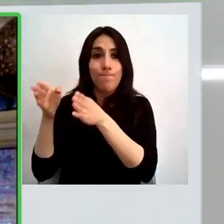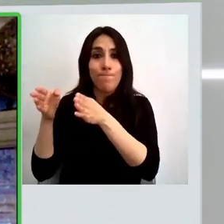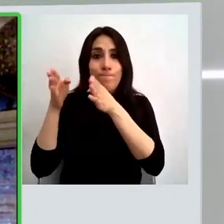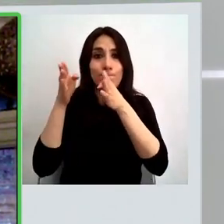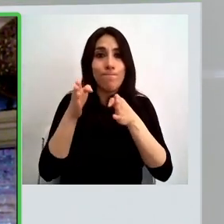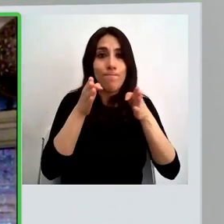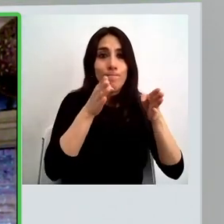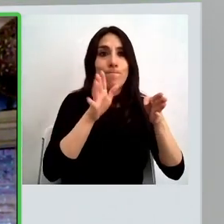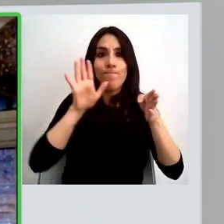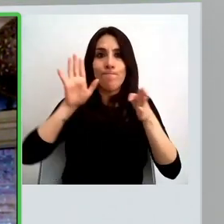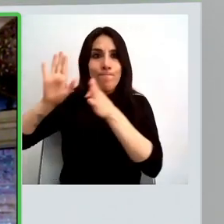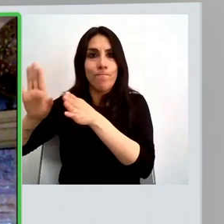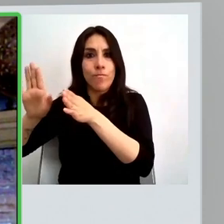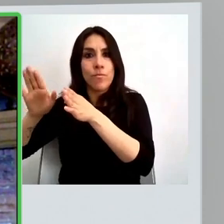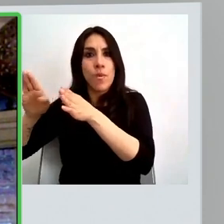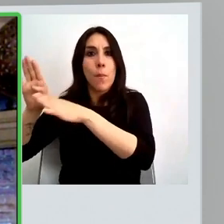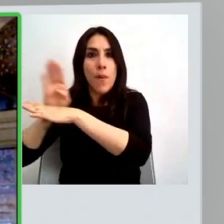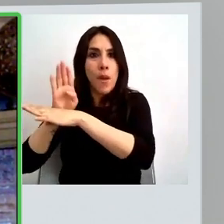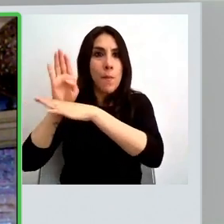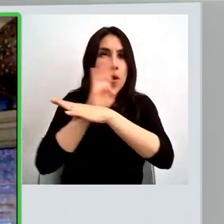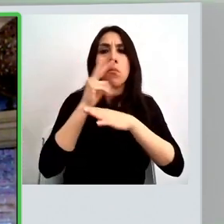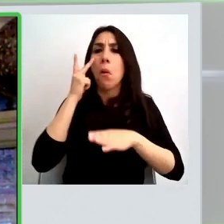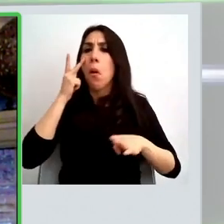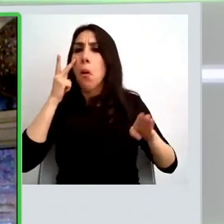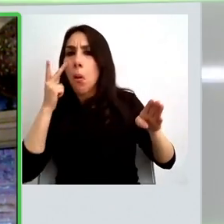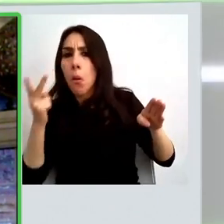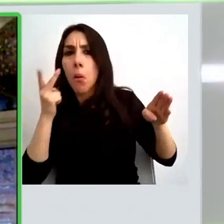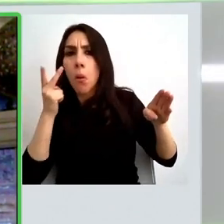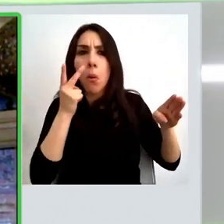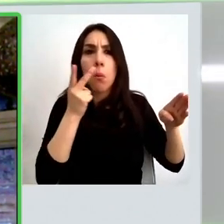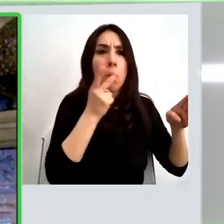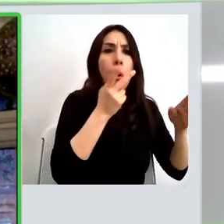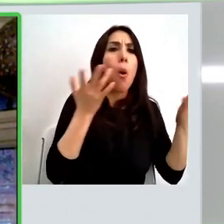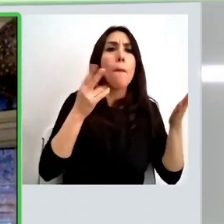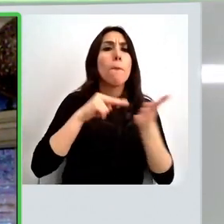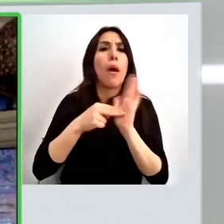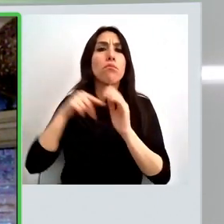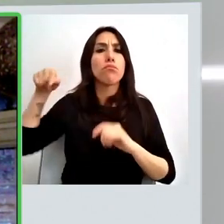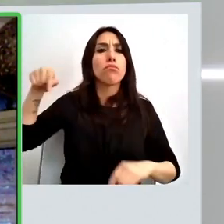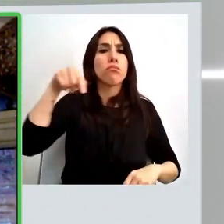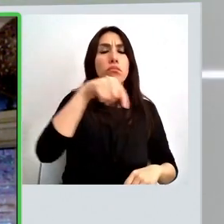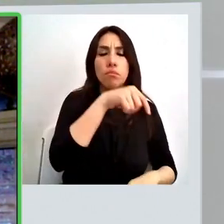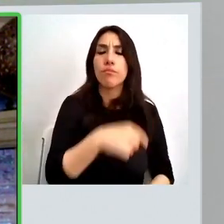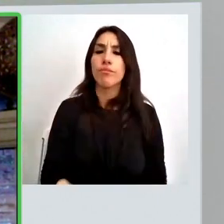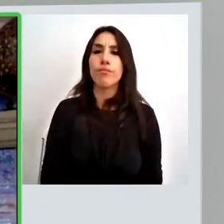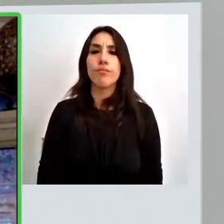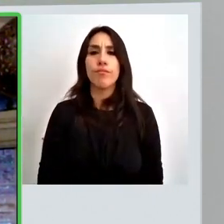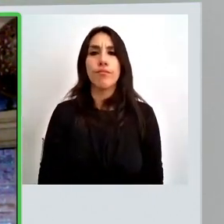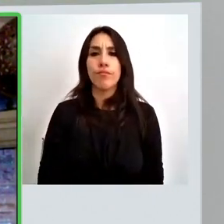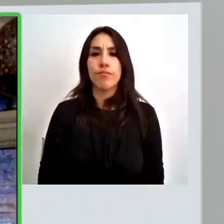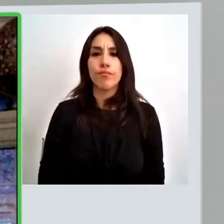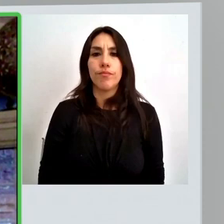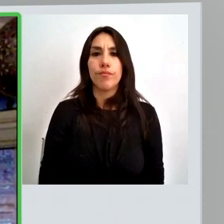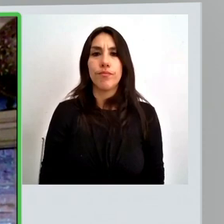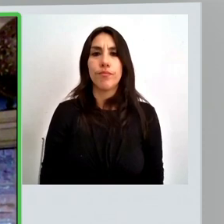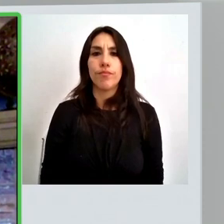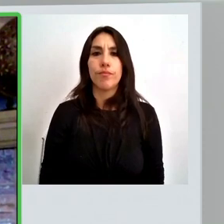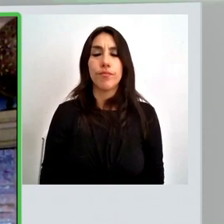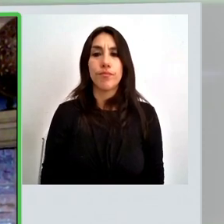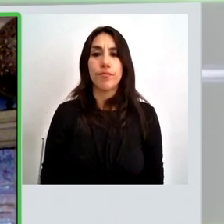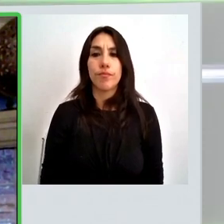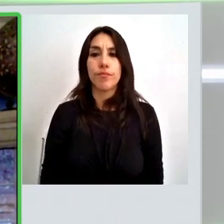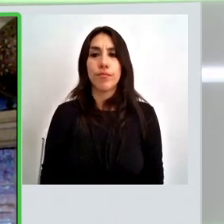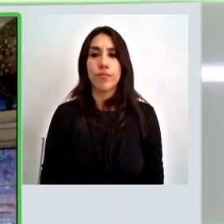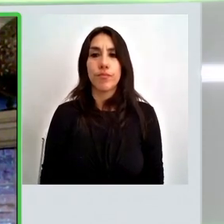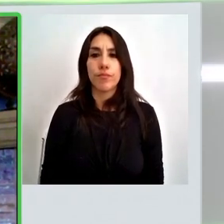the public sector. So some examples of that. So for example, in Australia, there is